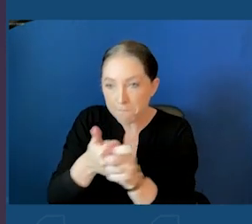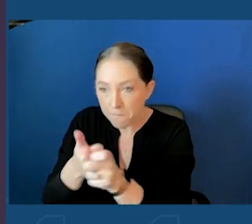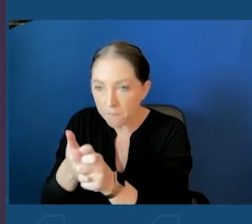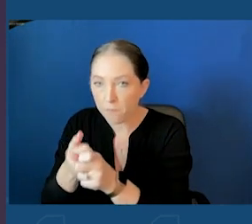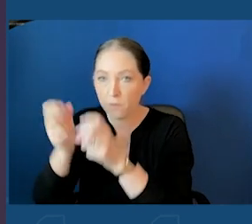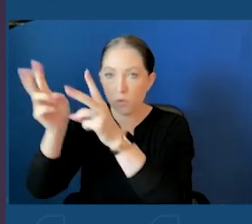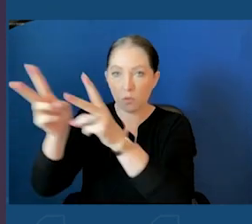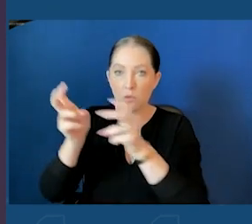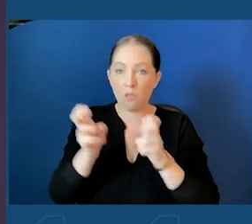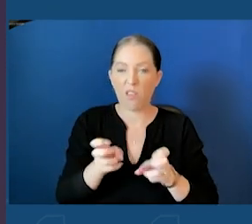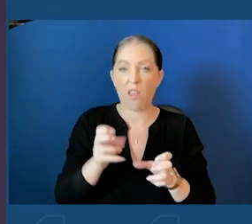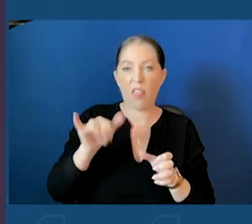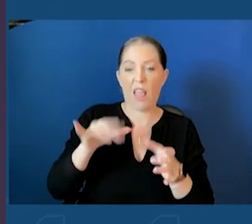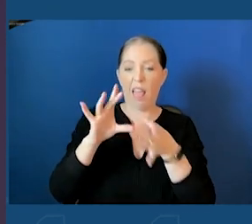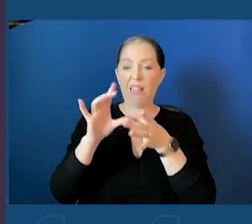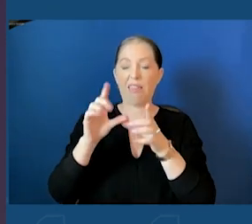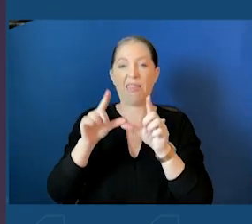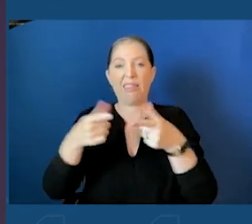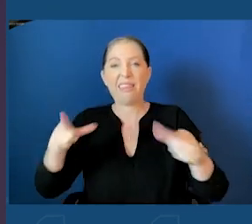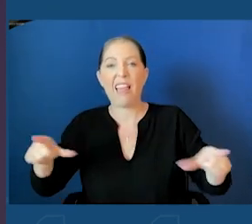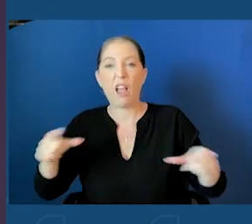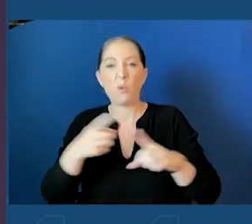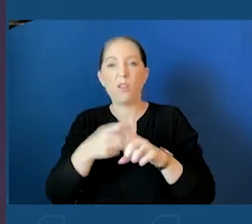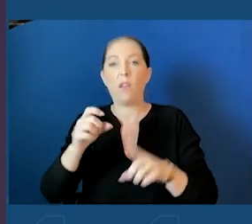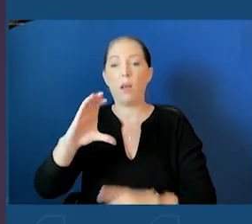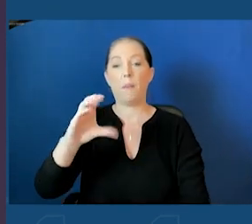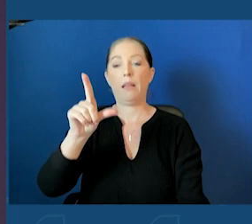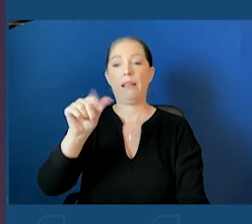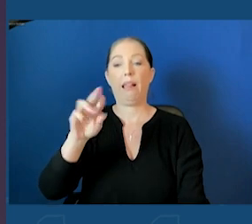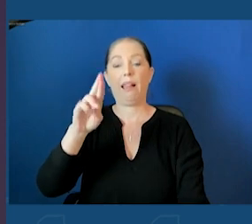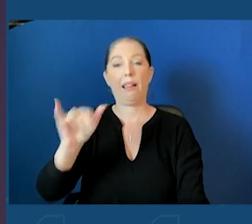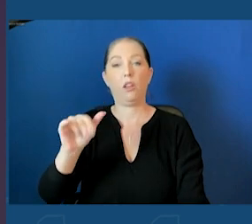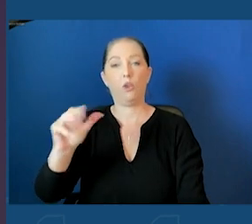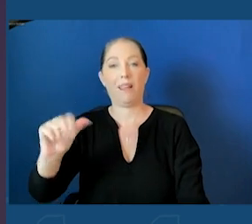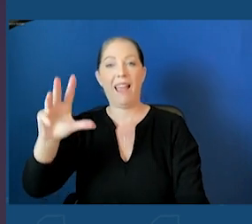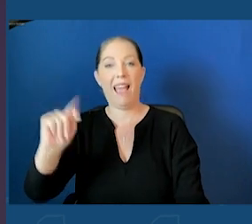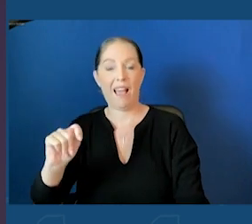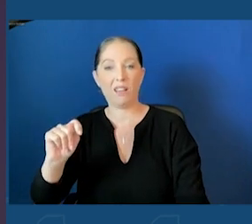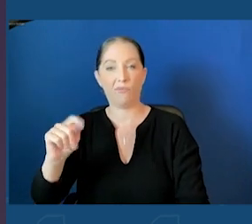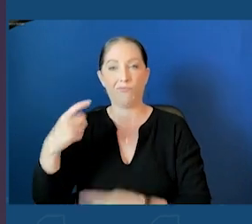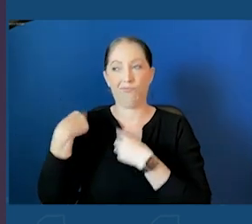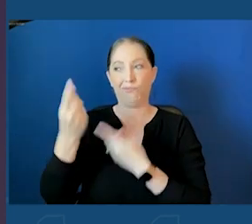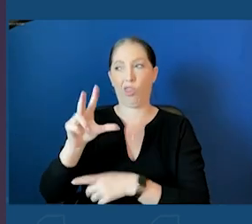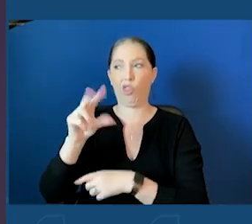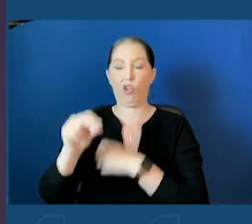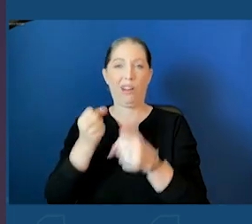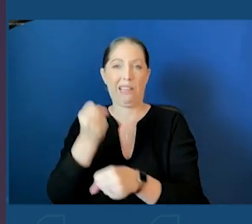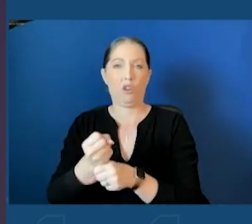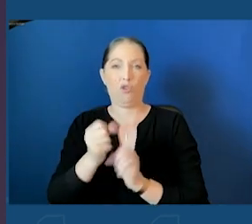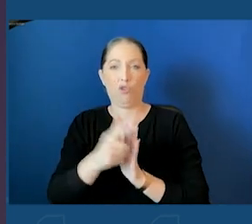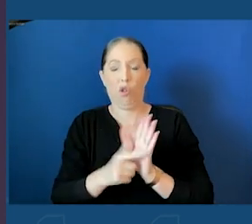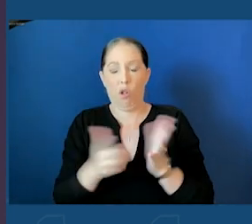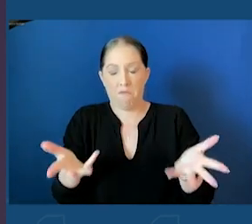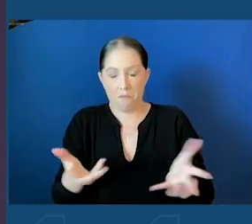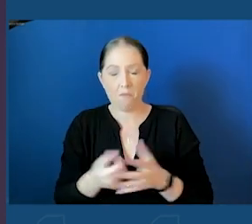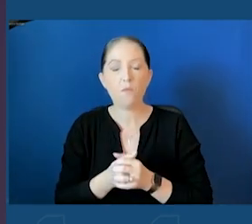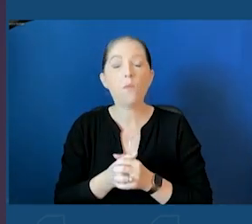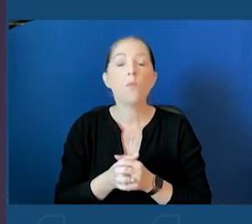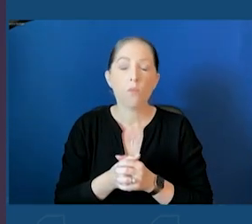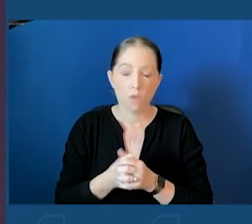which is a federal statute that's been on the books for about 30 years.